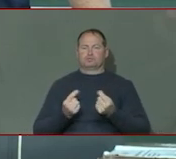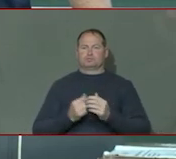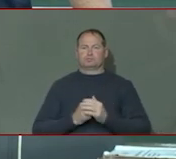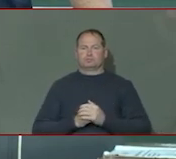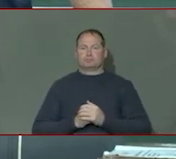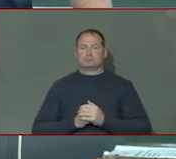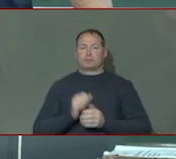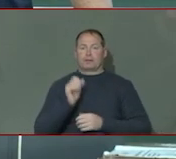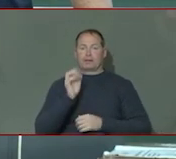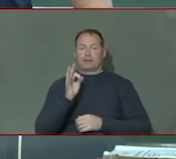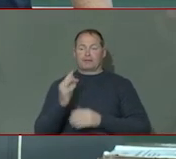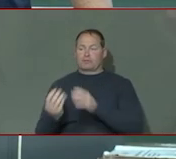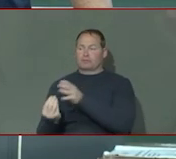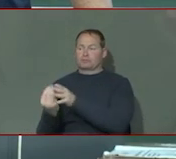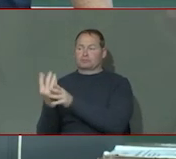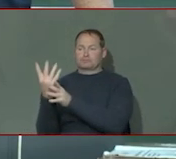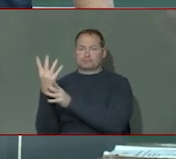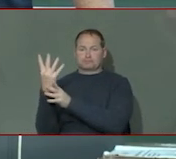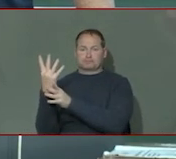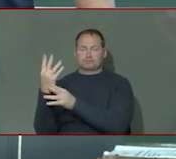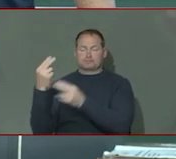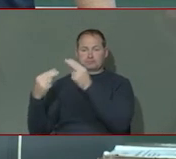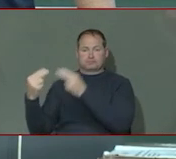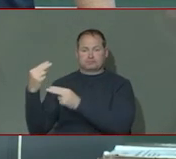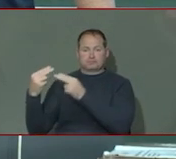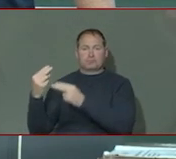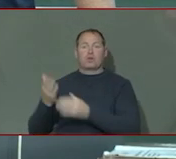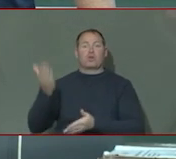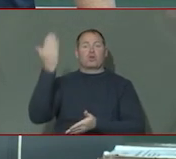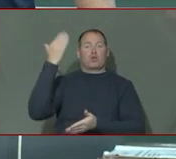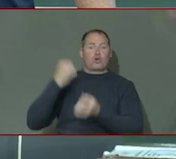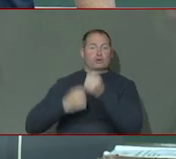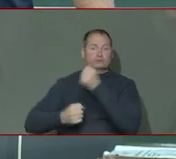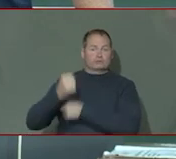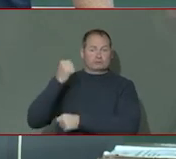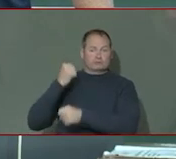you can visit last year's lessons. If you go to our website,